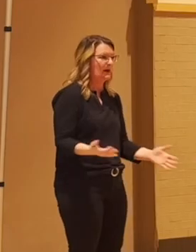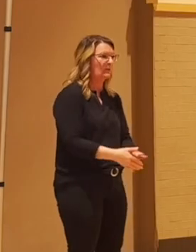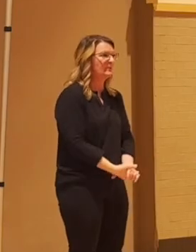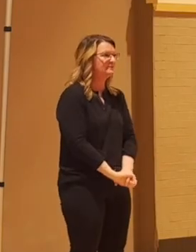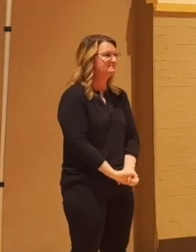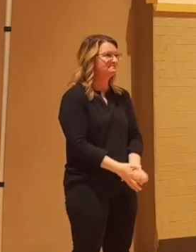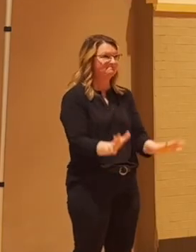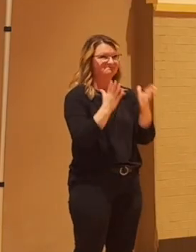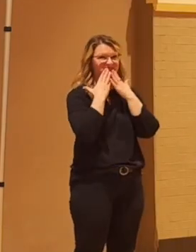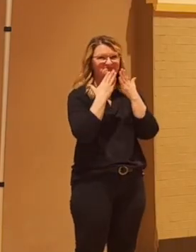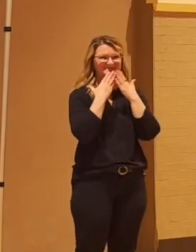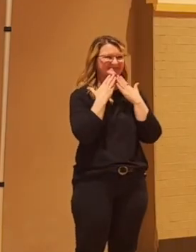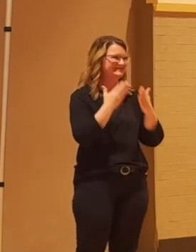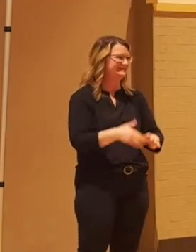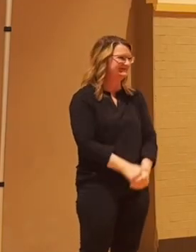Thank you.